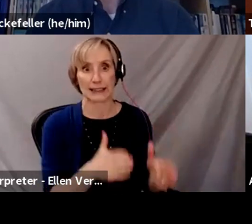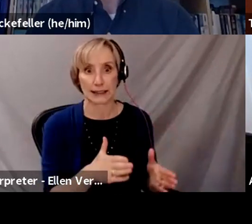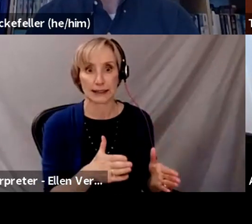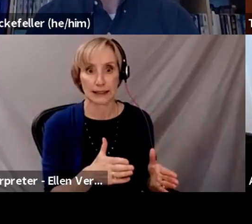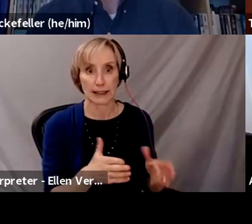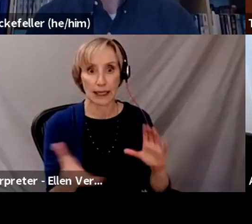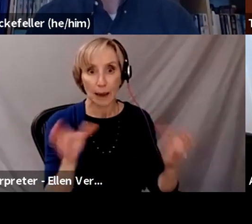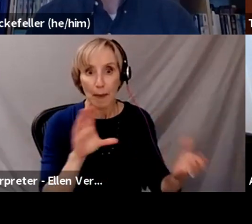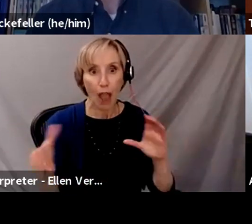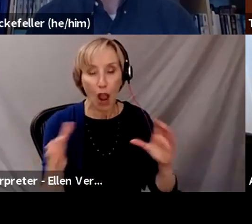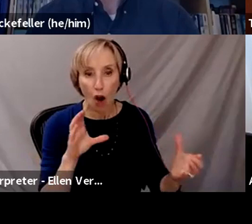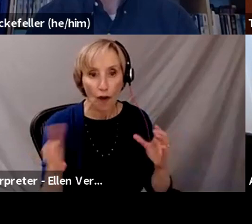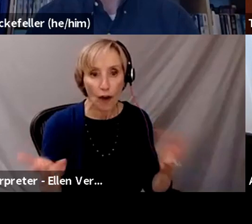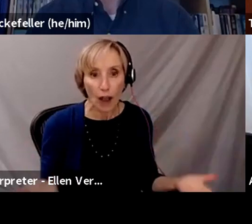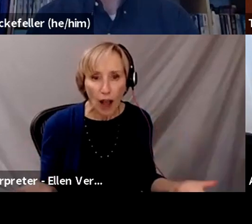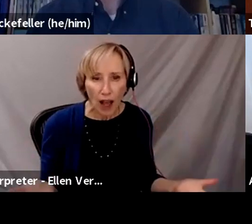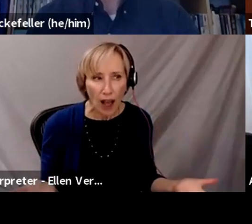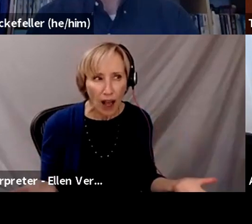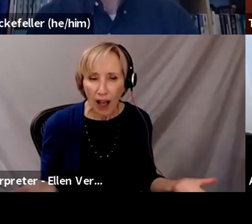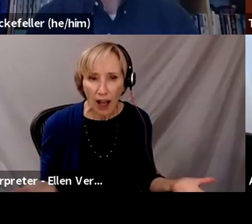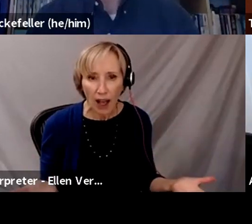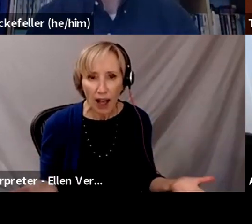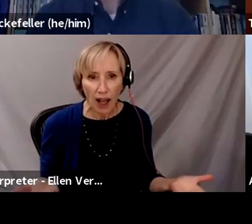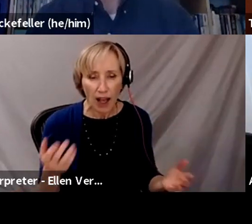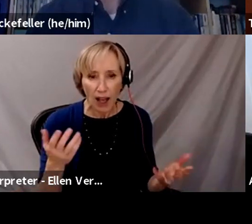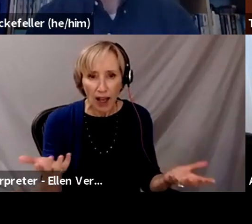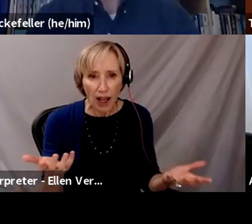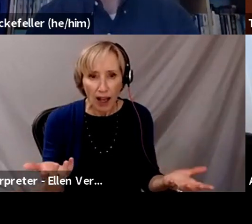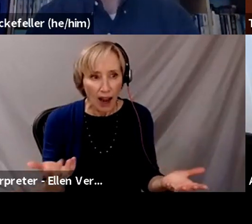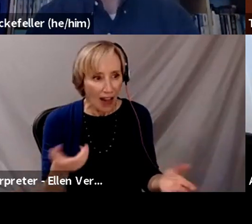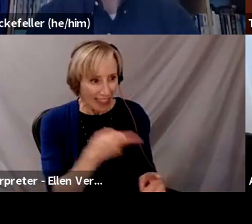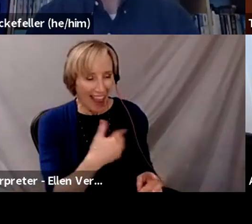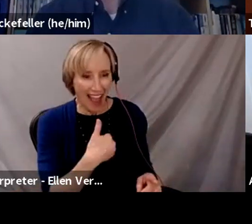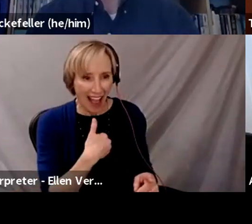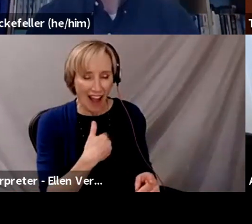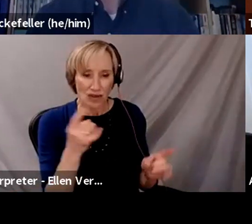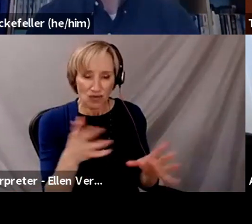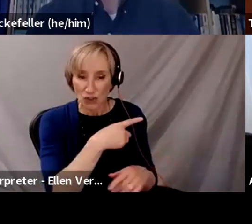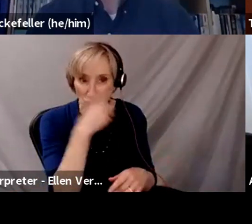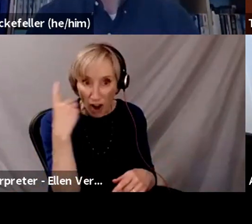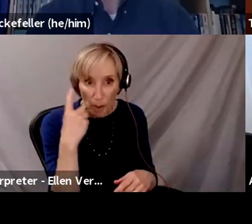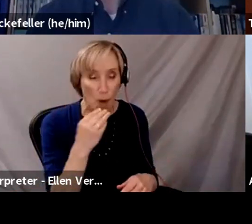within their own border, who have often lived through significant trauma, homelessness,